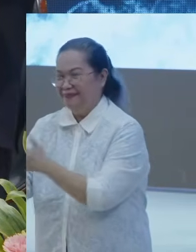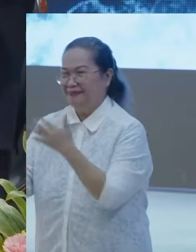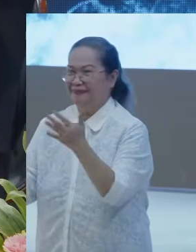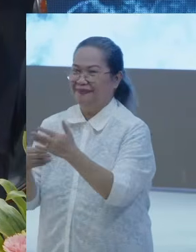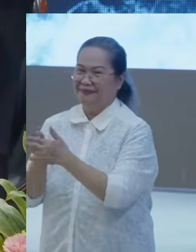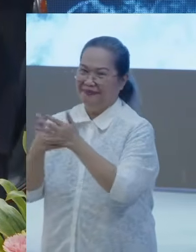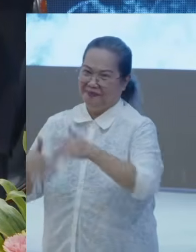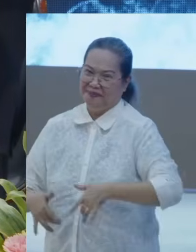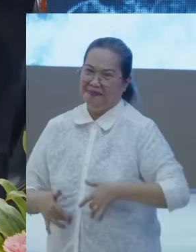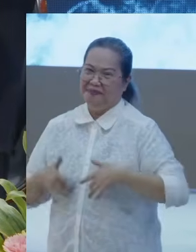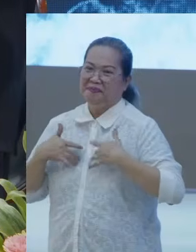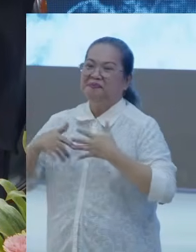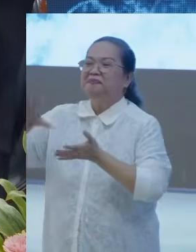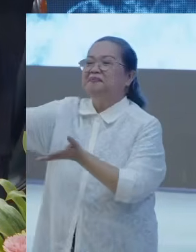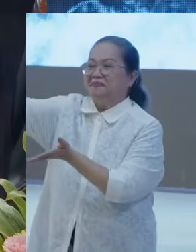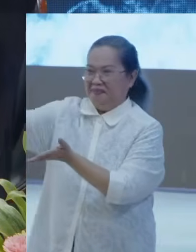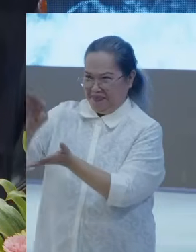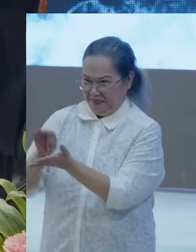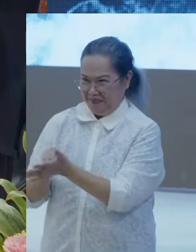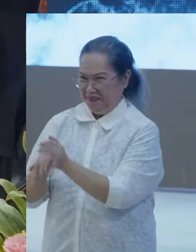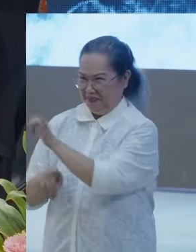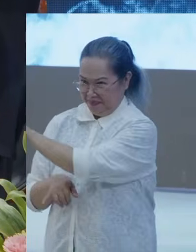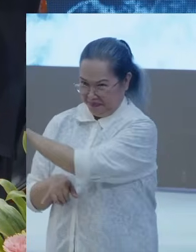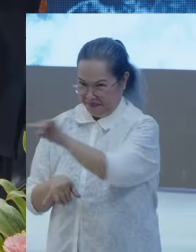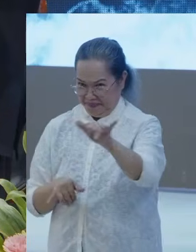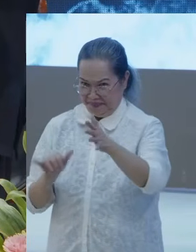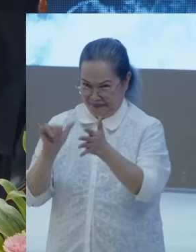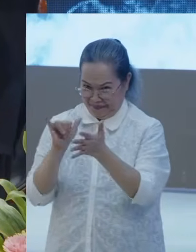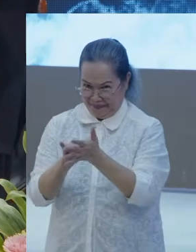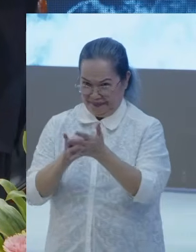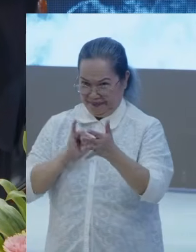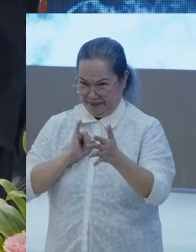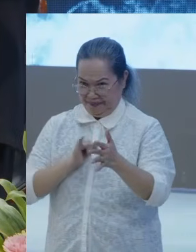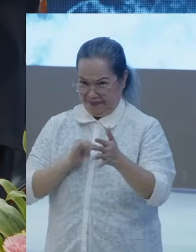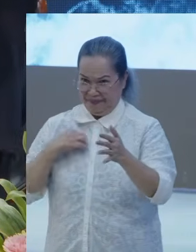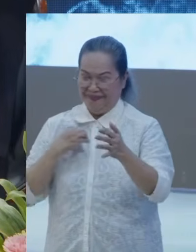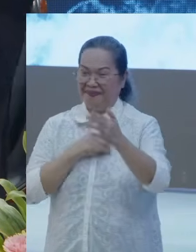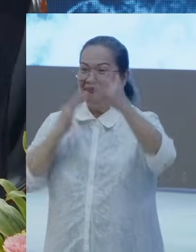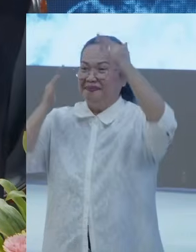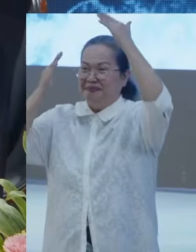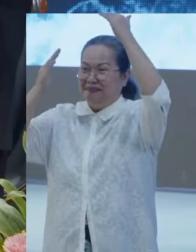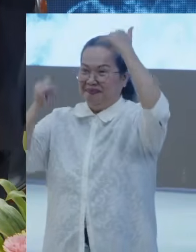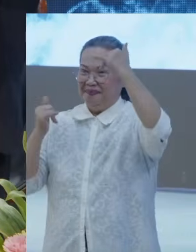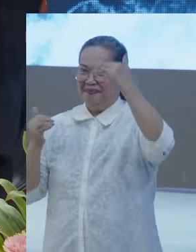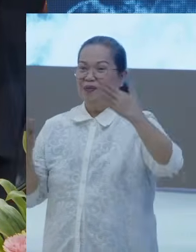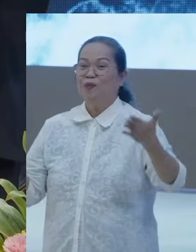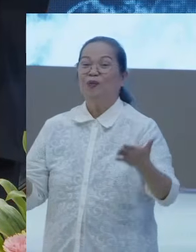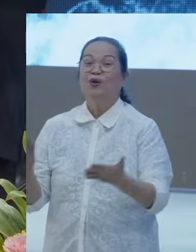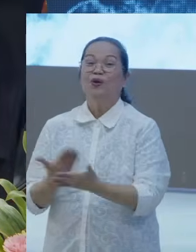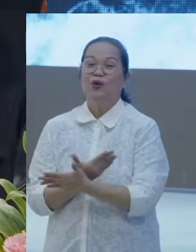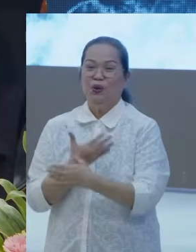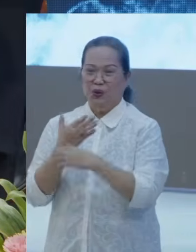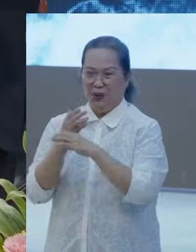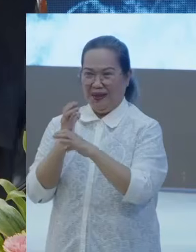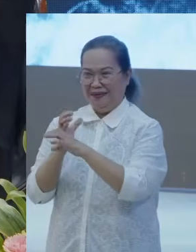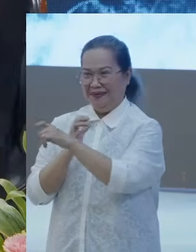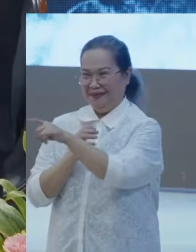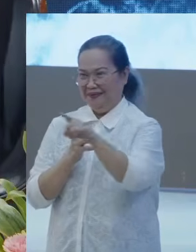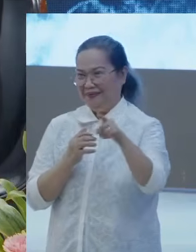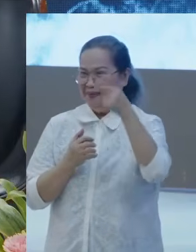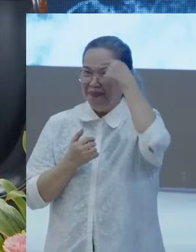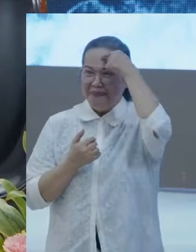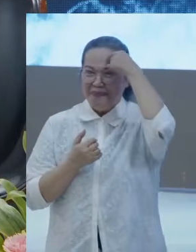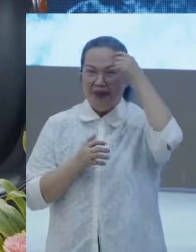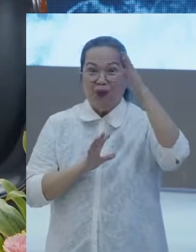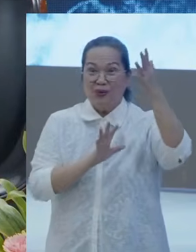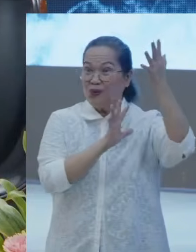life. Yan po ang ating pag-asa. Tayo ay bagong nilalang dahil ang